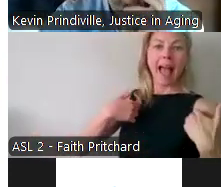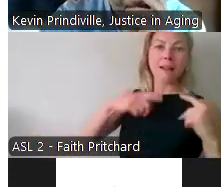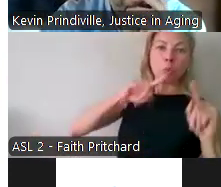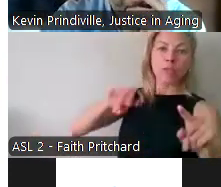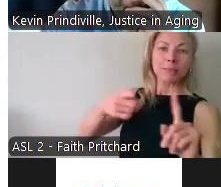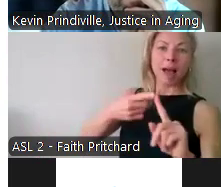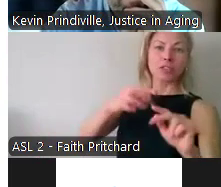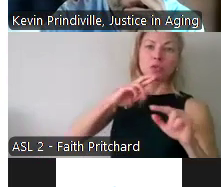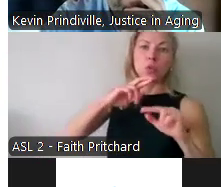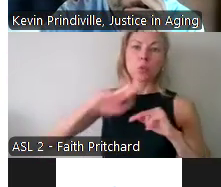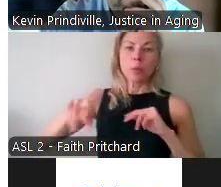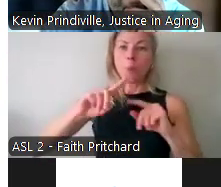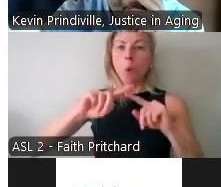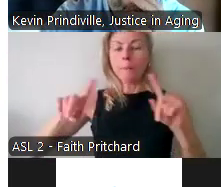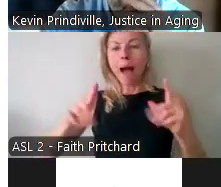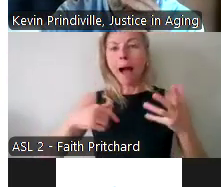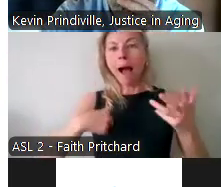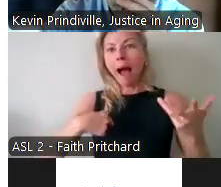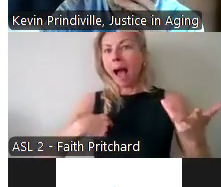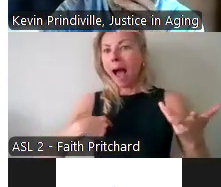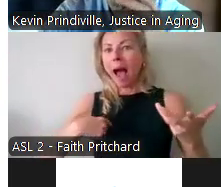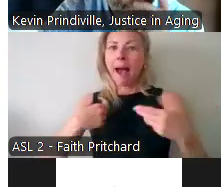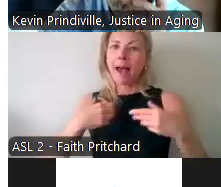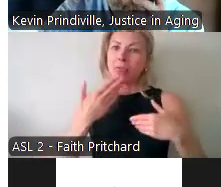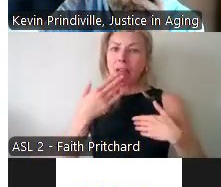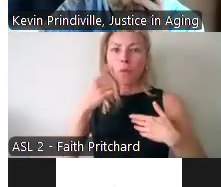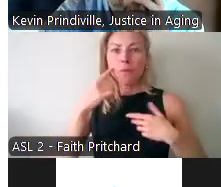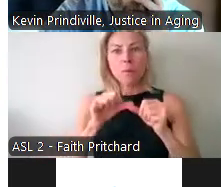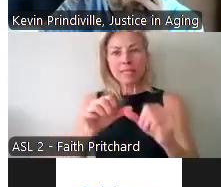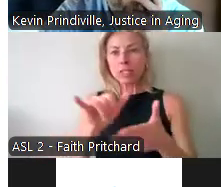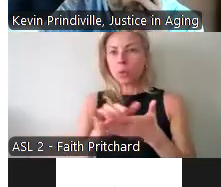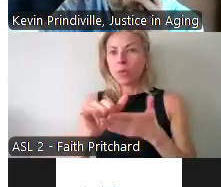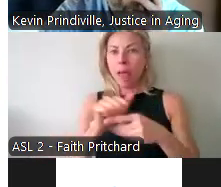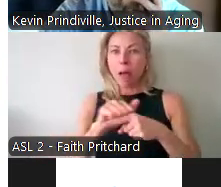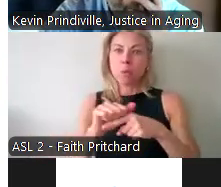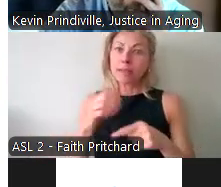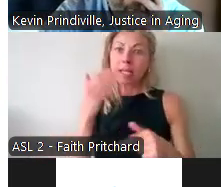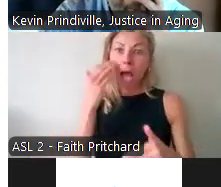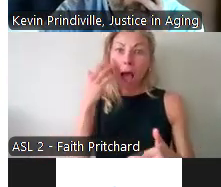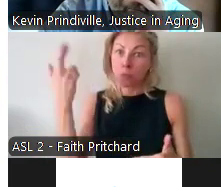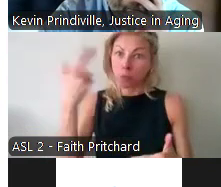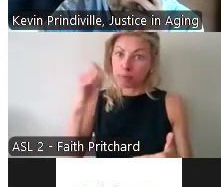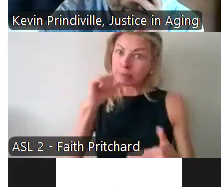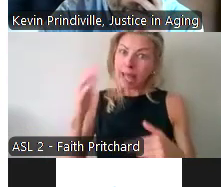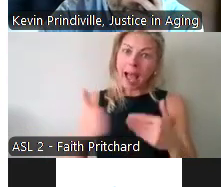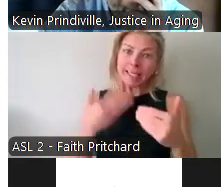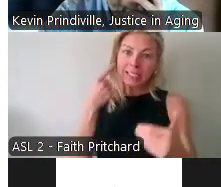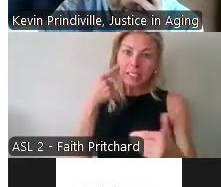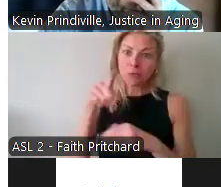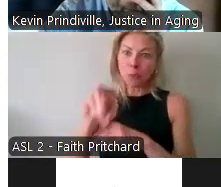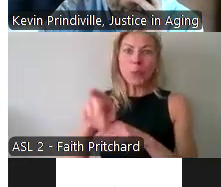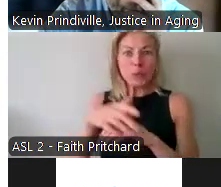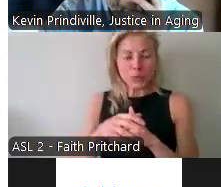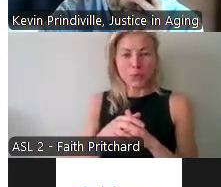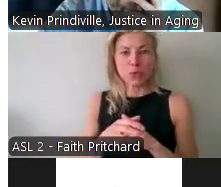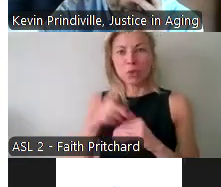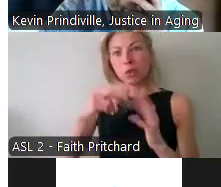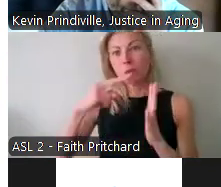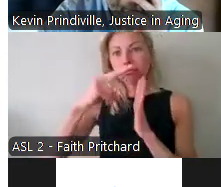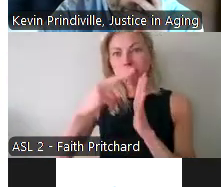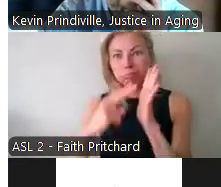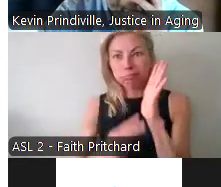thank you for continuing that practice. I recognize it is not easy for you to pour over the report,